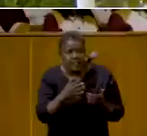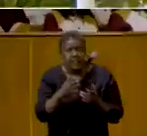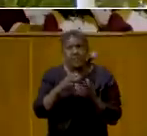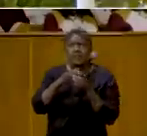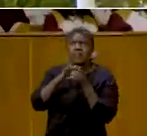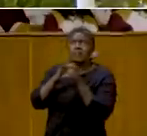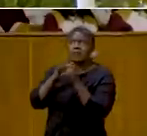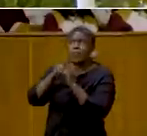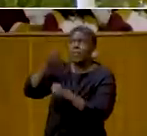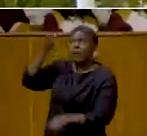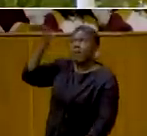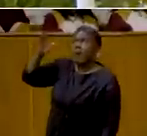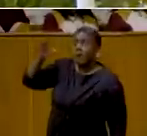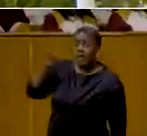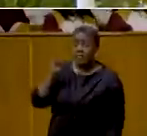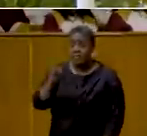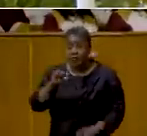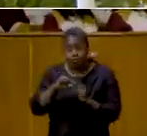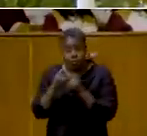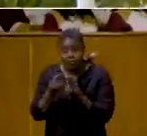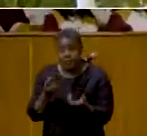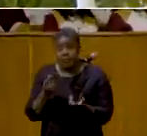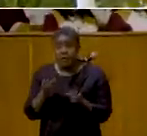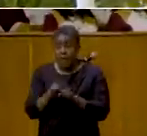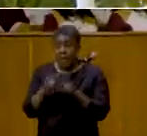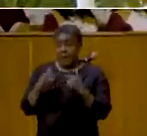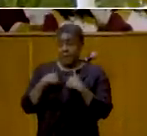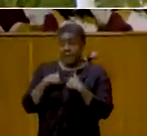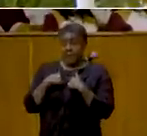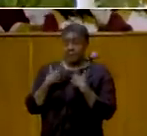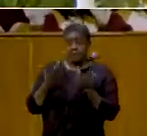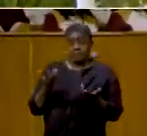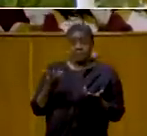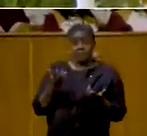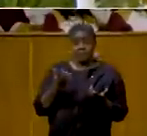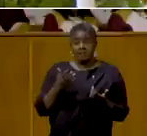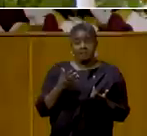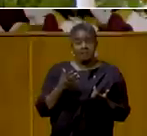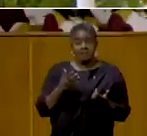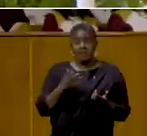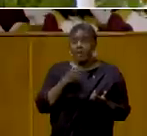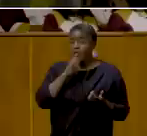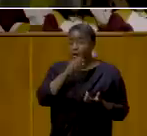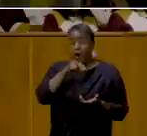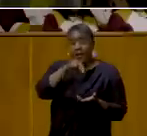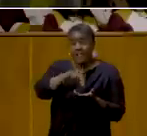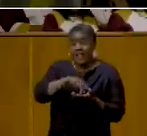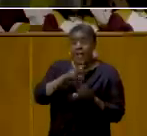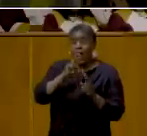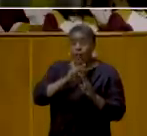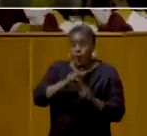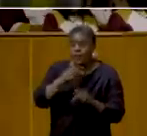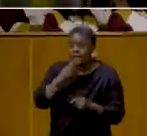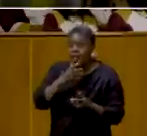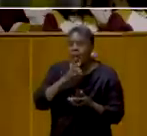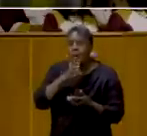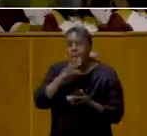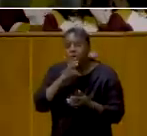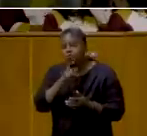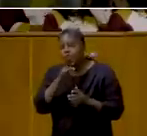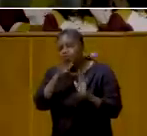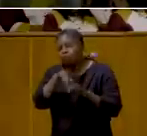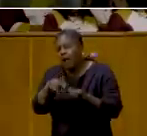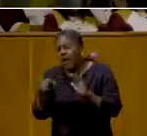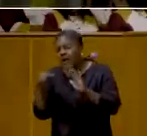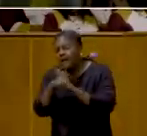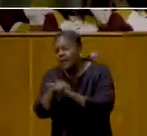work. This group is like me. This group isn't going to stand at a funeral and tell a mother your child being killed by a